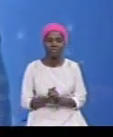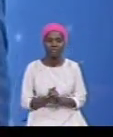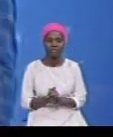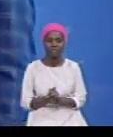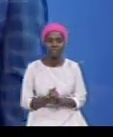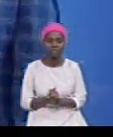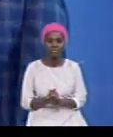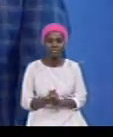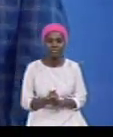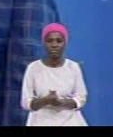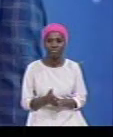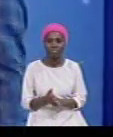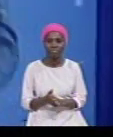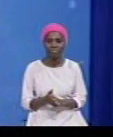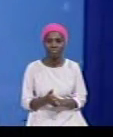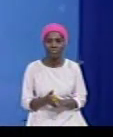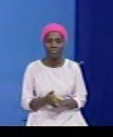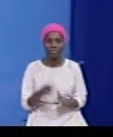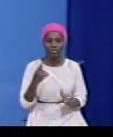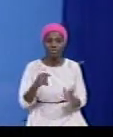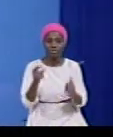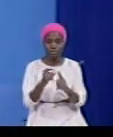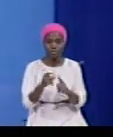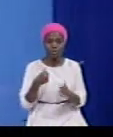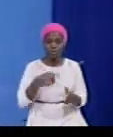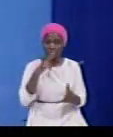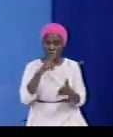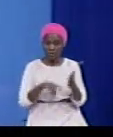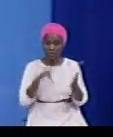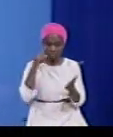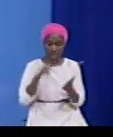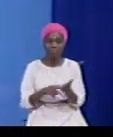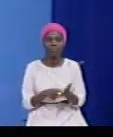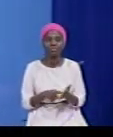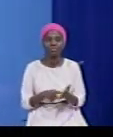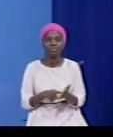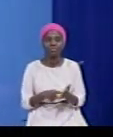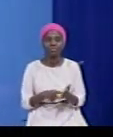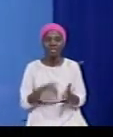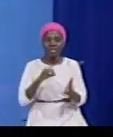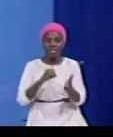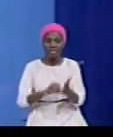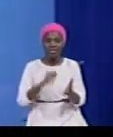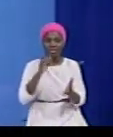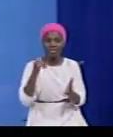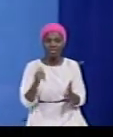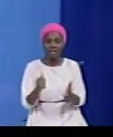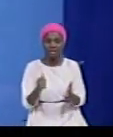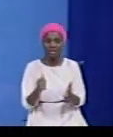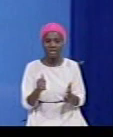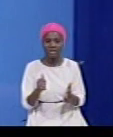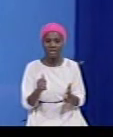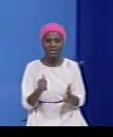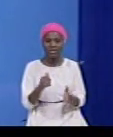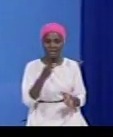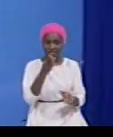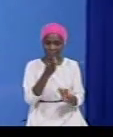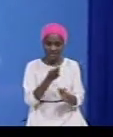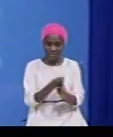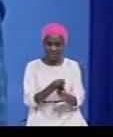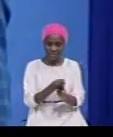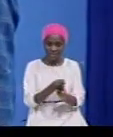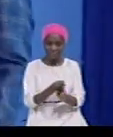and notice the word if in what we're reading. It says it's a faithful saying, for